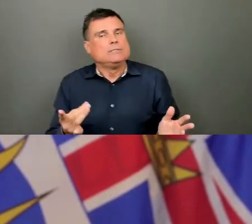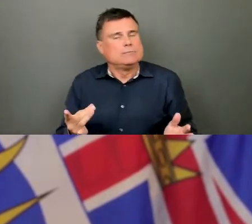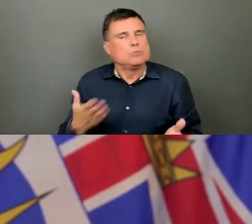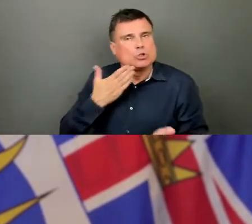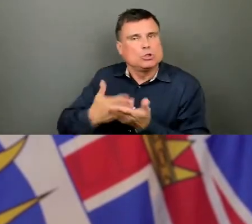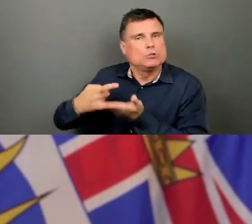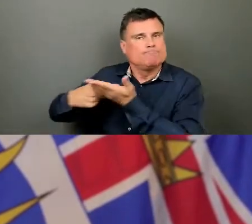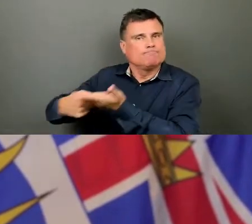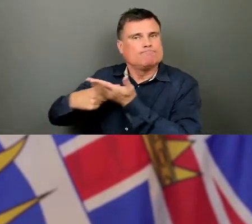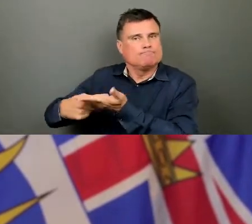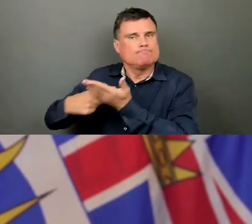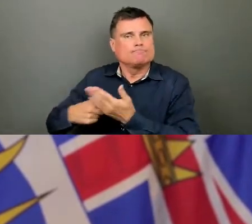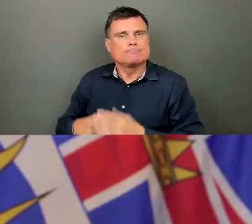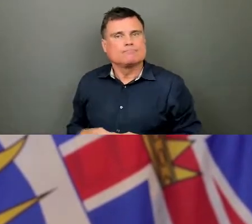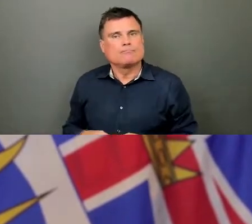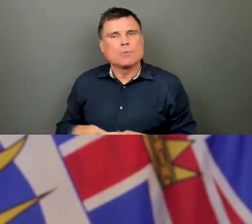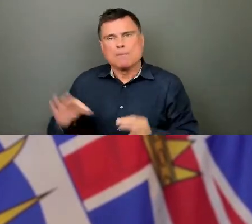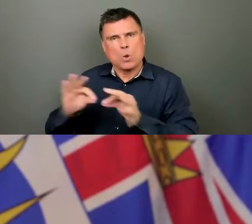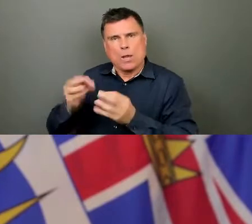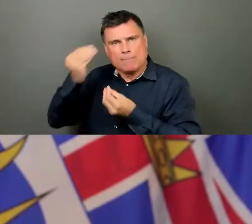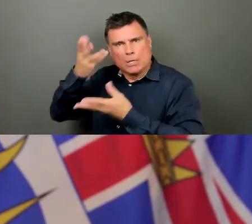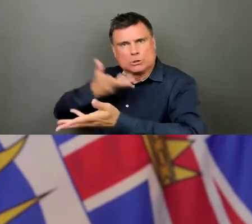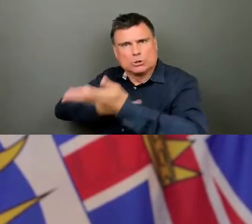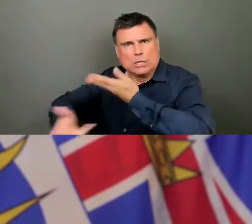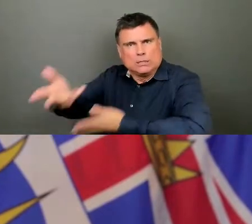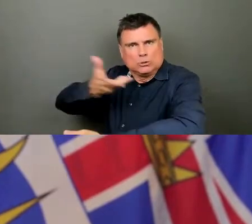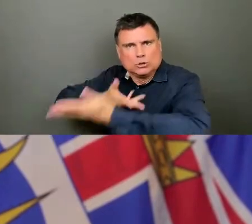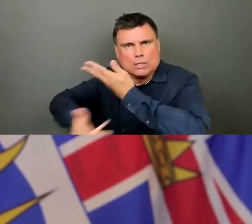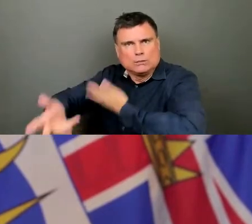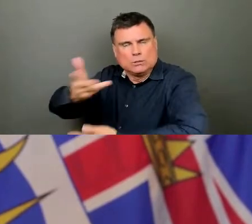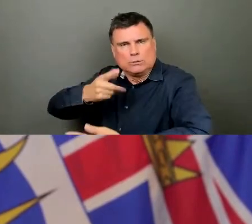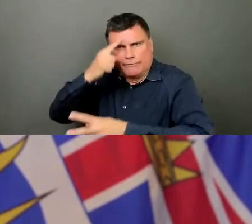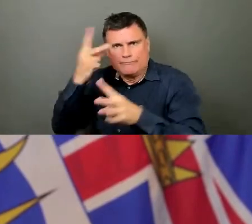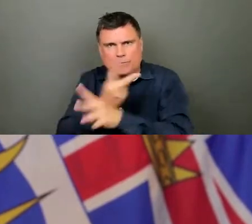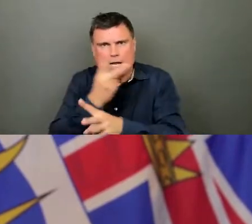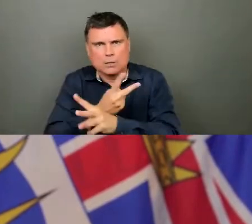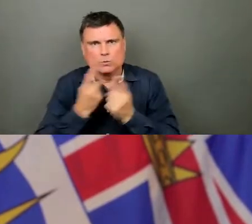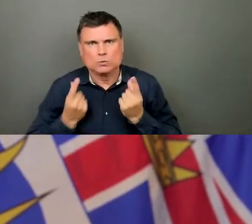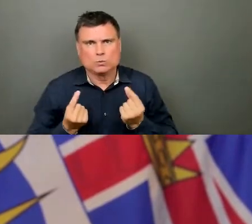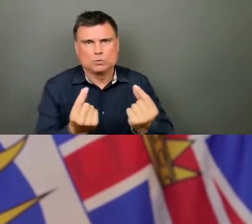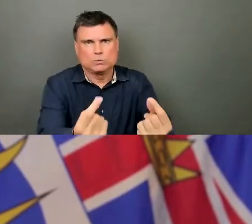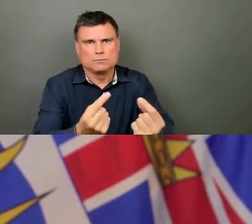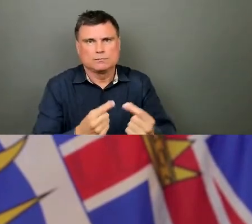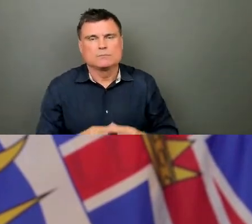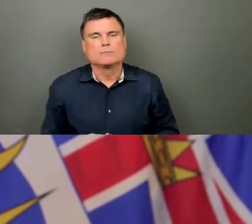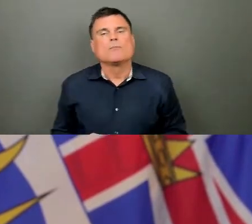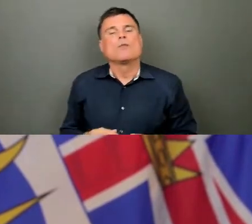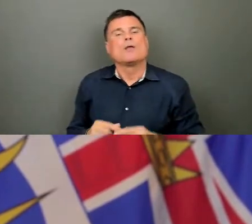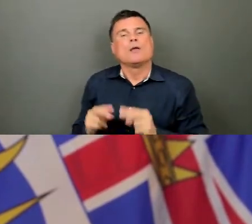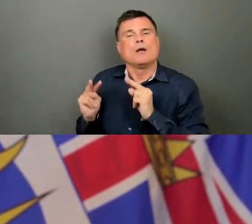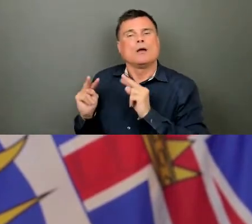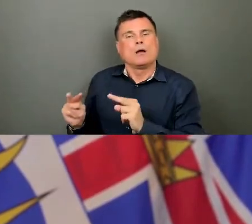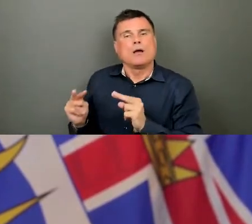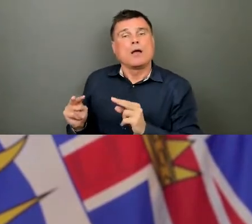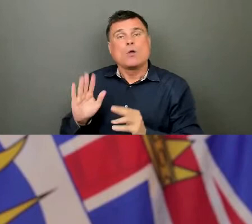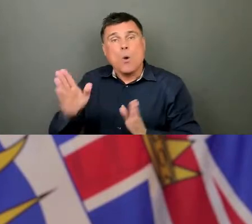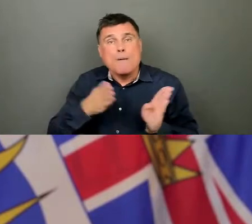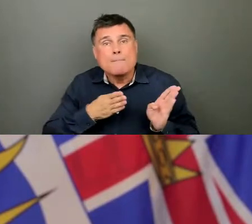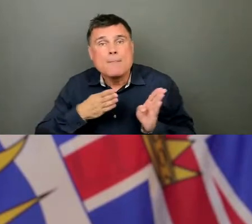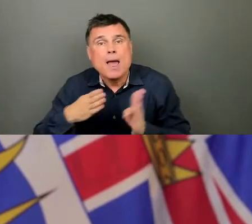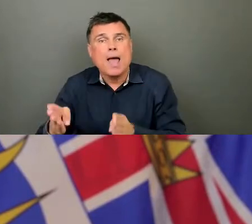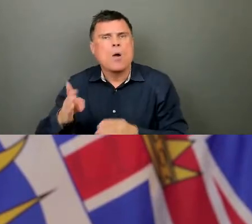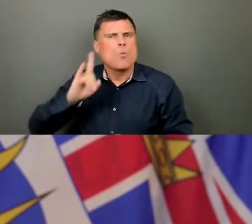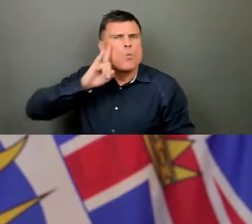of information. Obviously, we wanted to understand what the plans were, how things were working